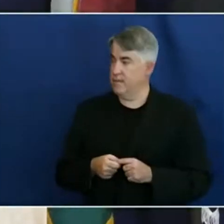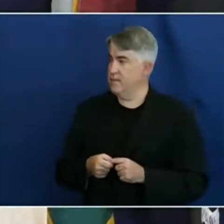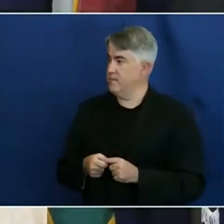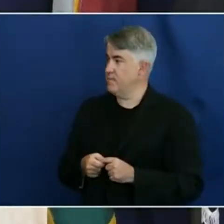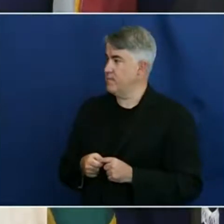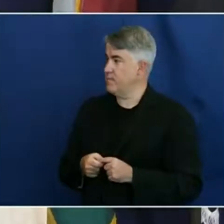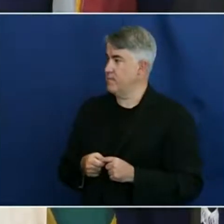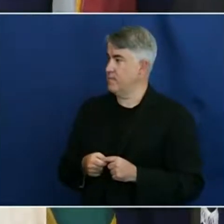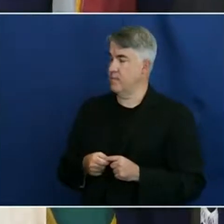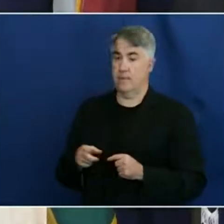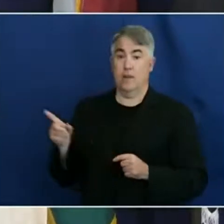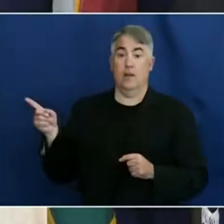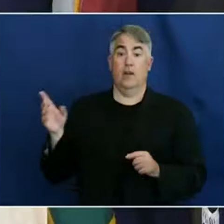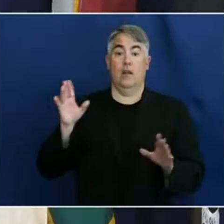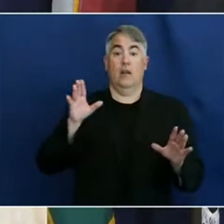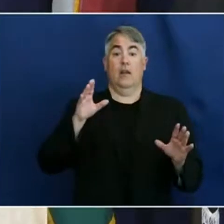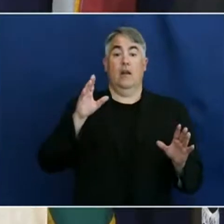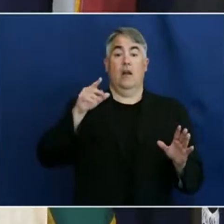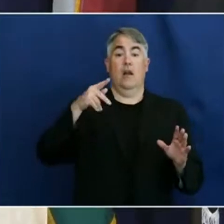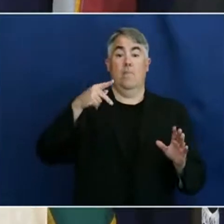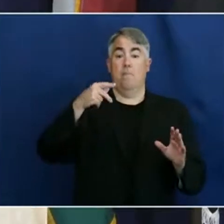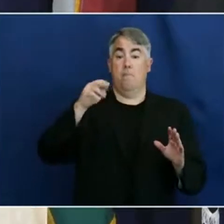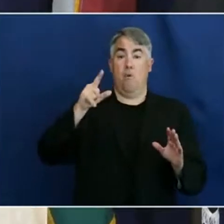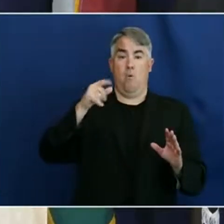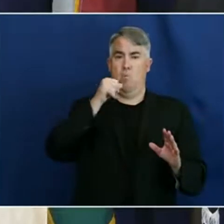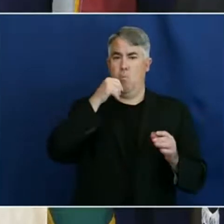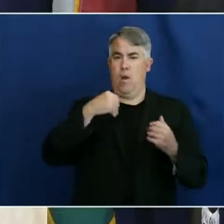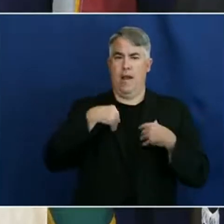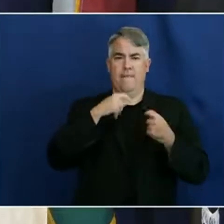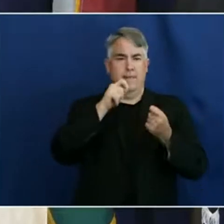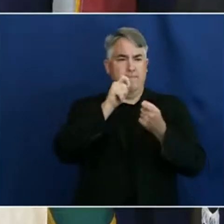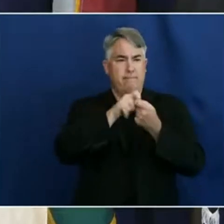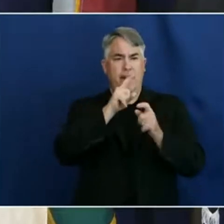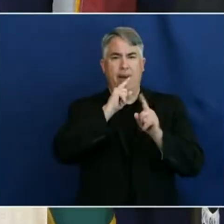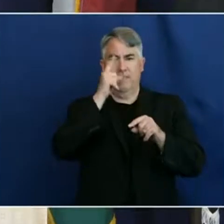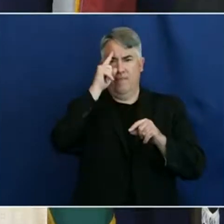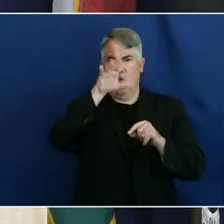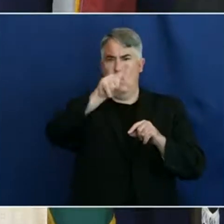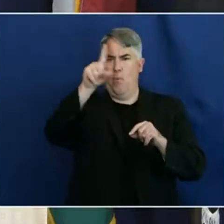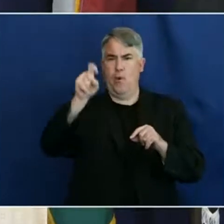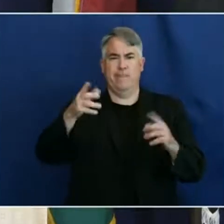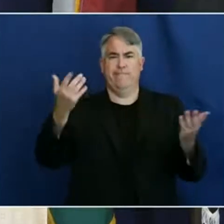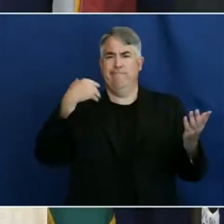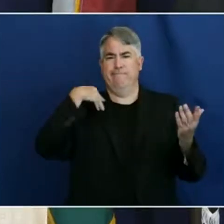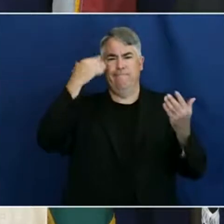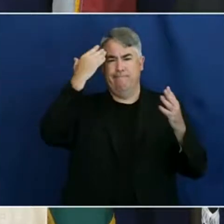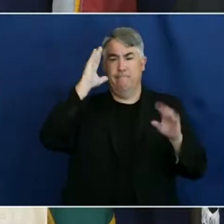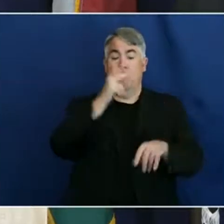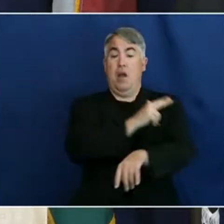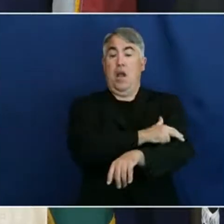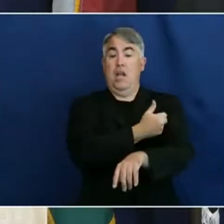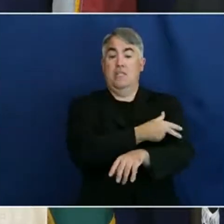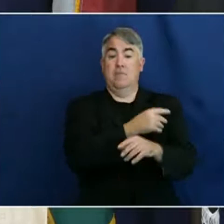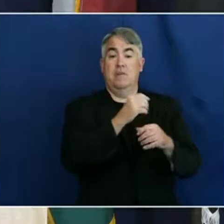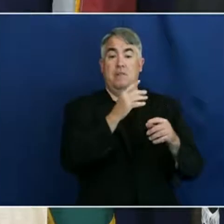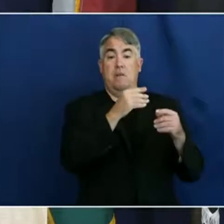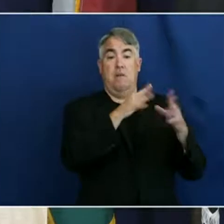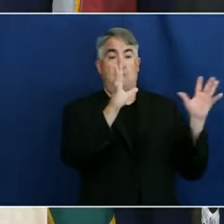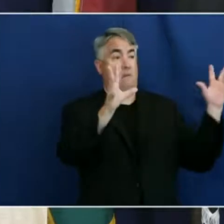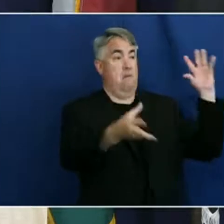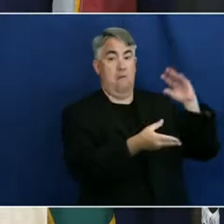Paul, I don't have the exact answers that you're looking for. We gave the hospitalization overall, cumulatively,